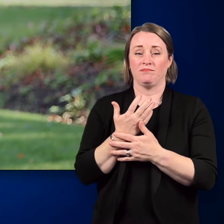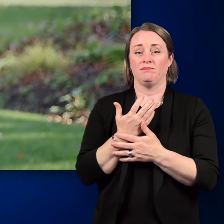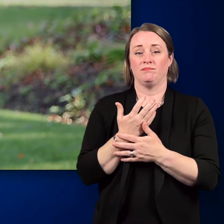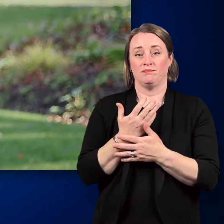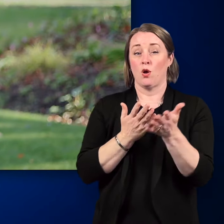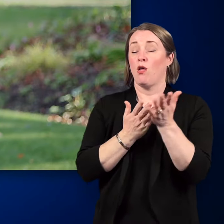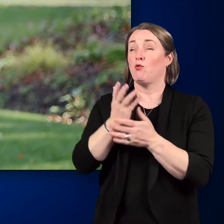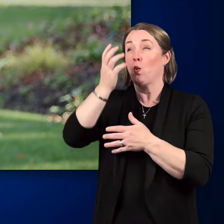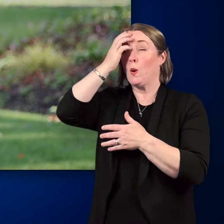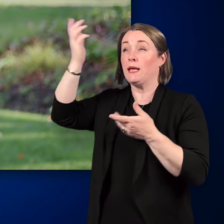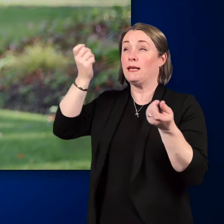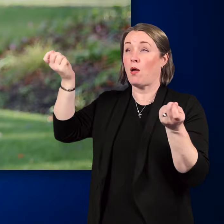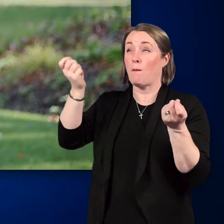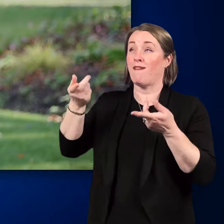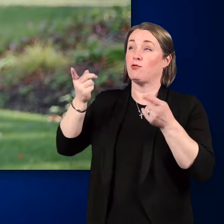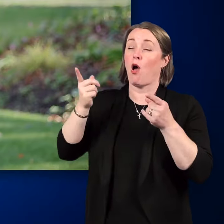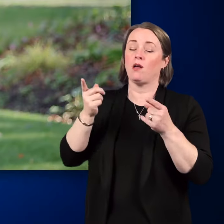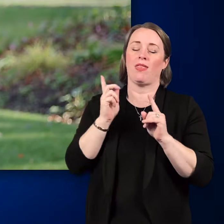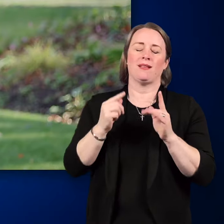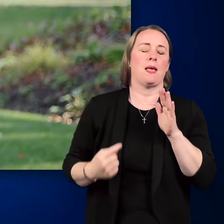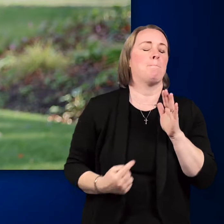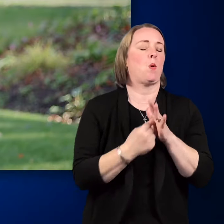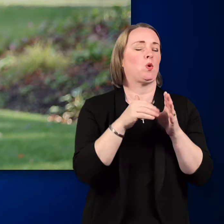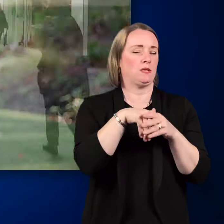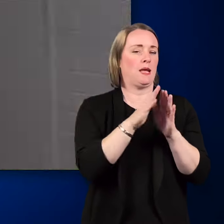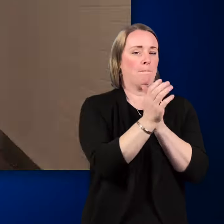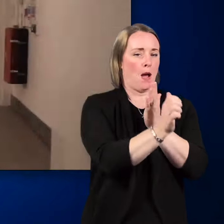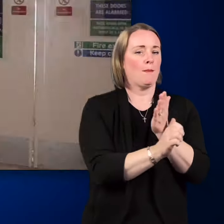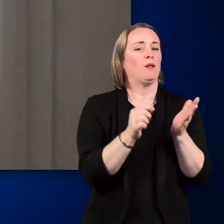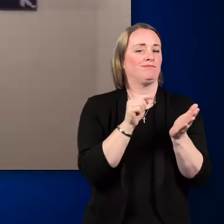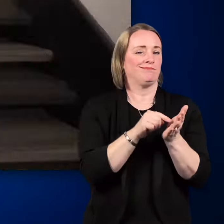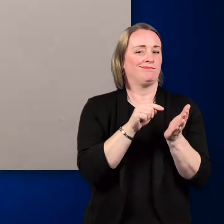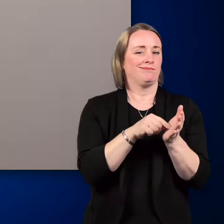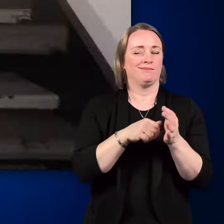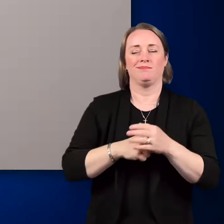the kingdom of God is a big deal in Scripture.